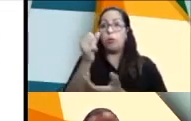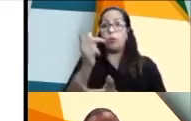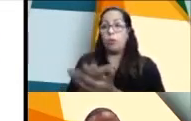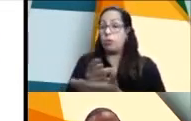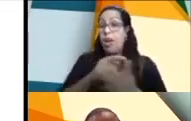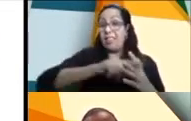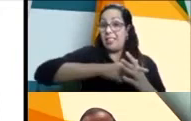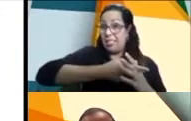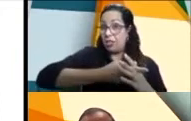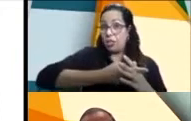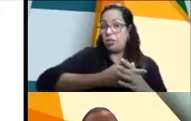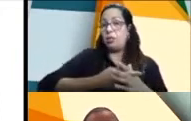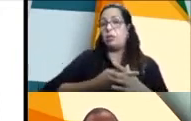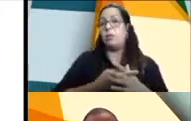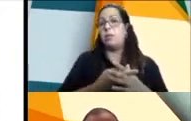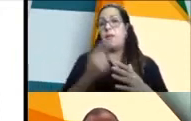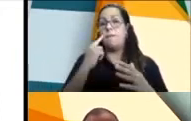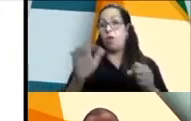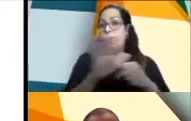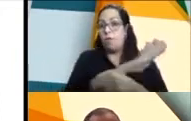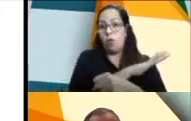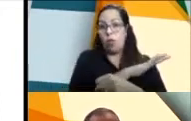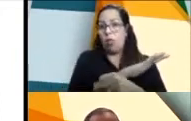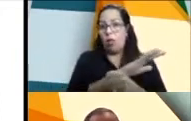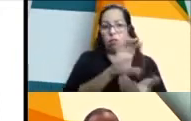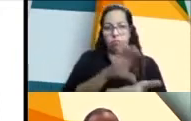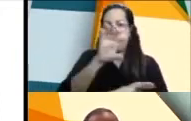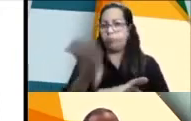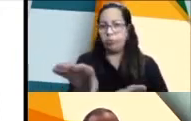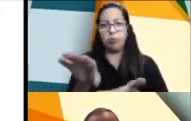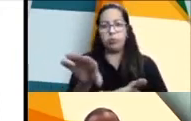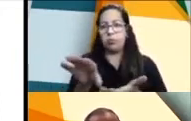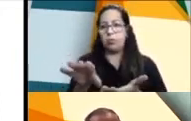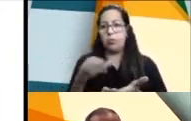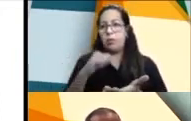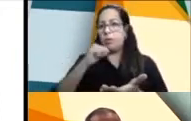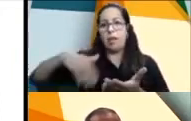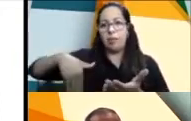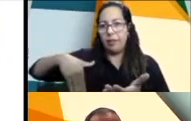point for the full allocation that they have already assigned,